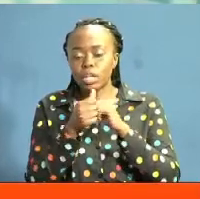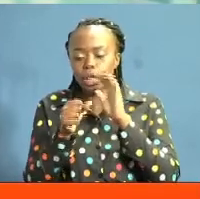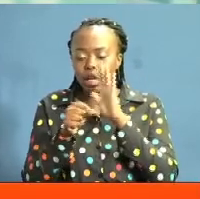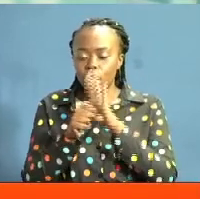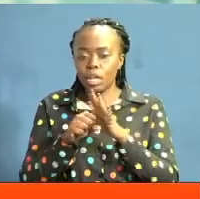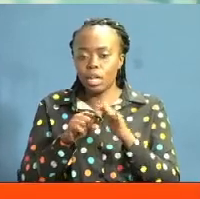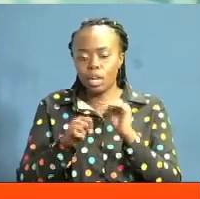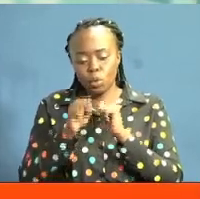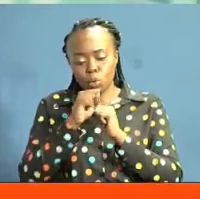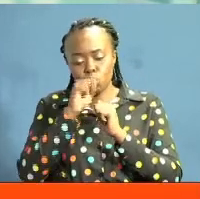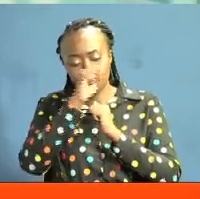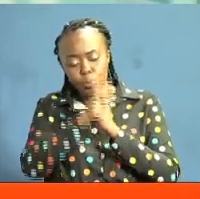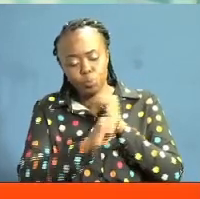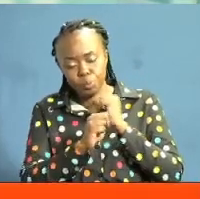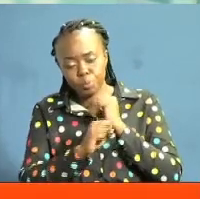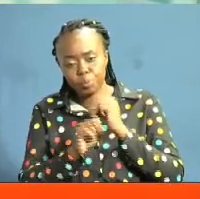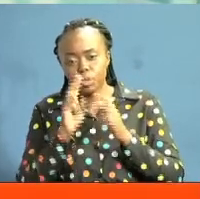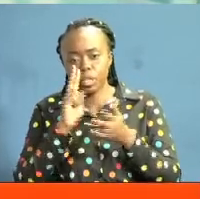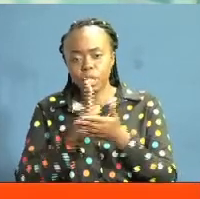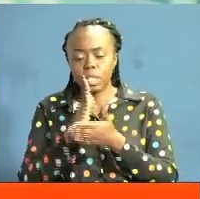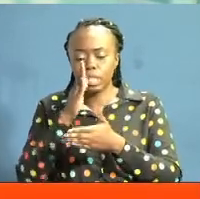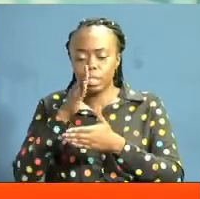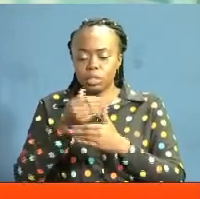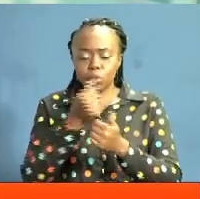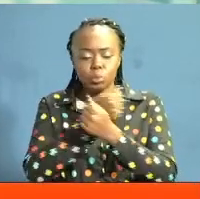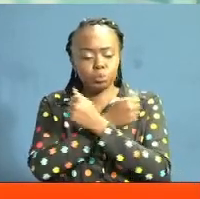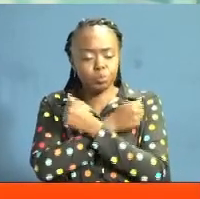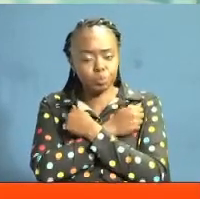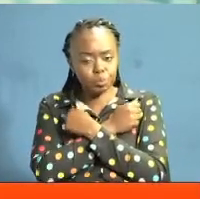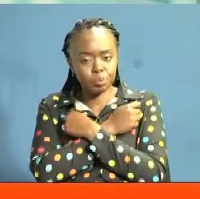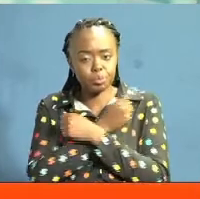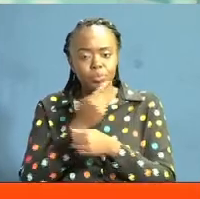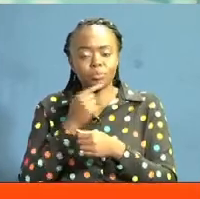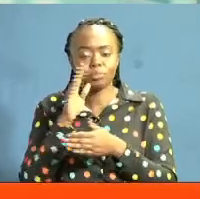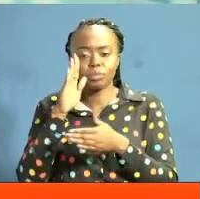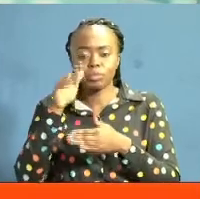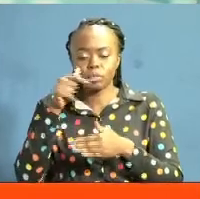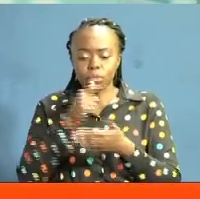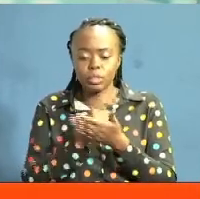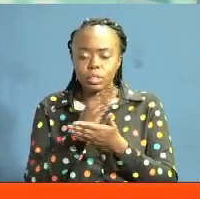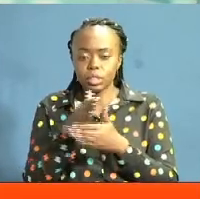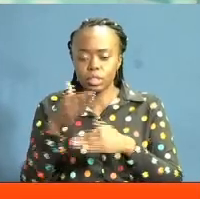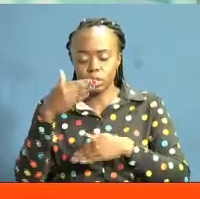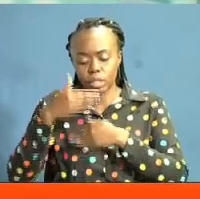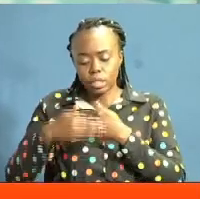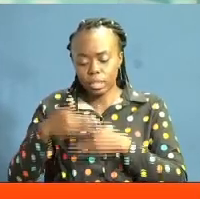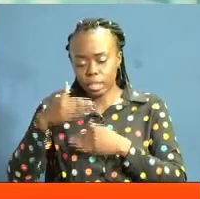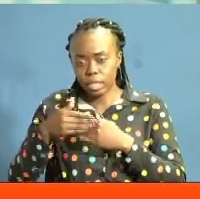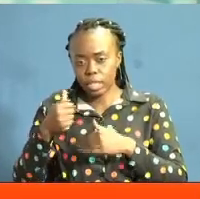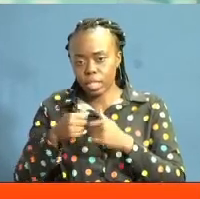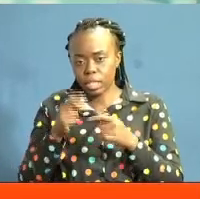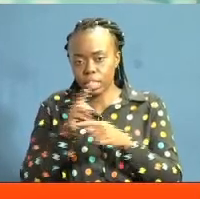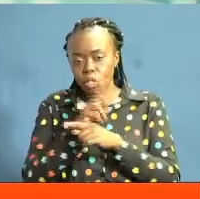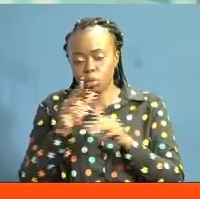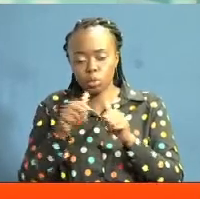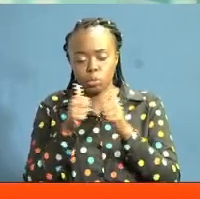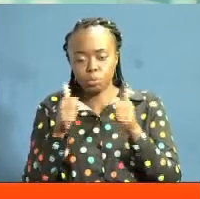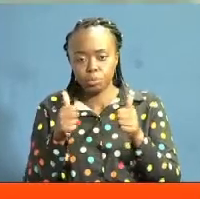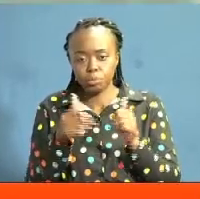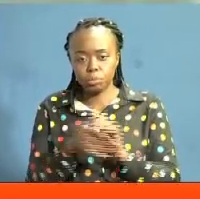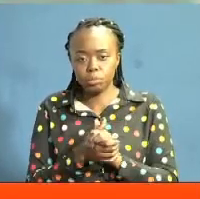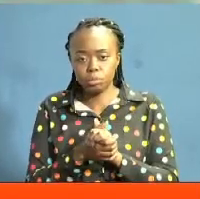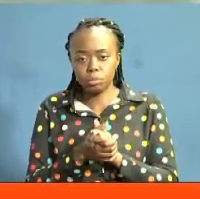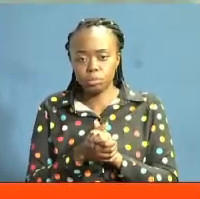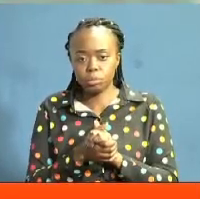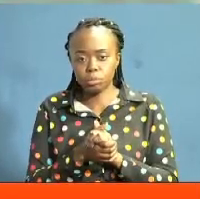right. So we must make sure that we love them so that we can be able to rebuke them closely to monitor well. All right.